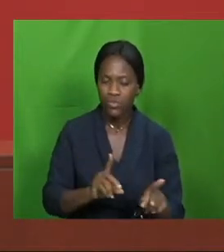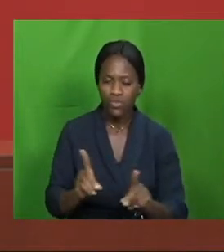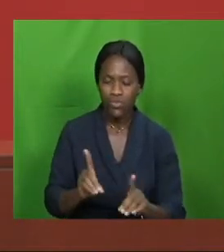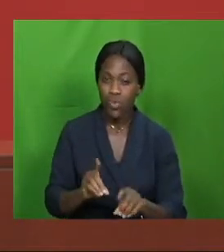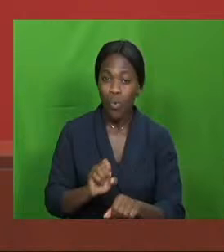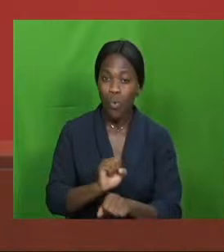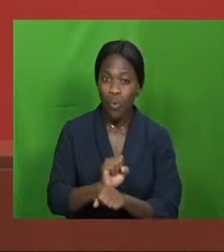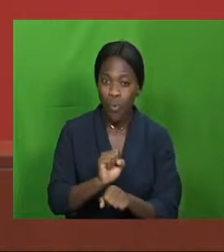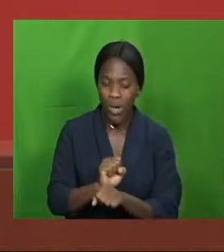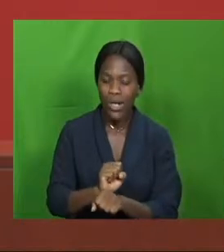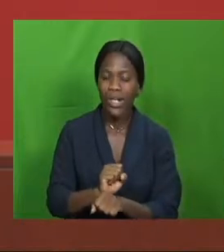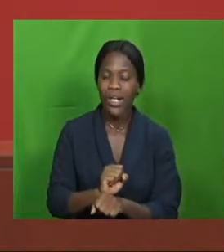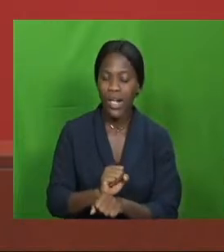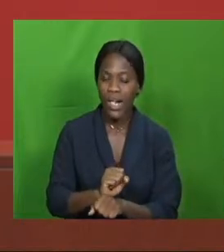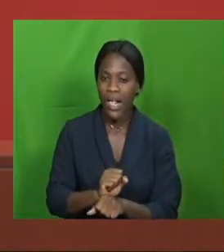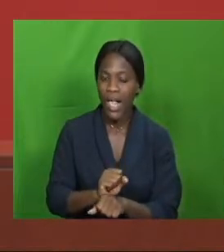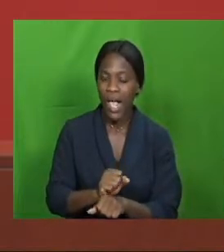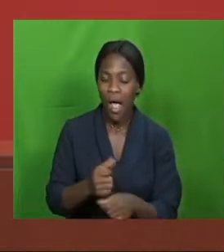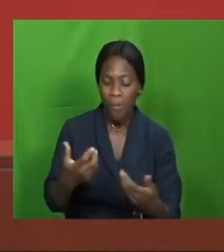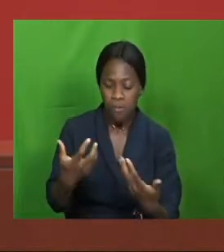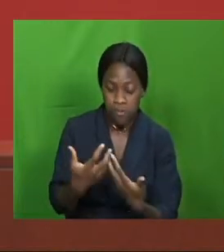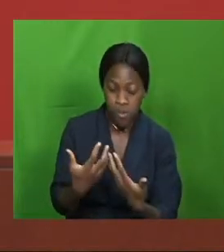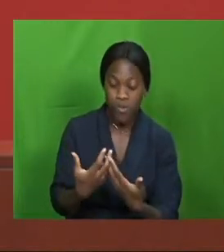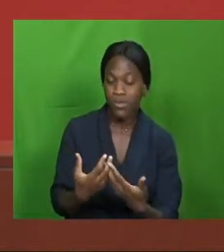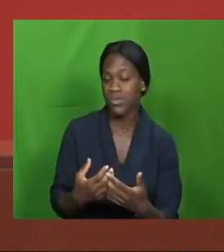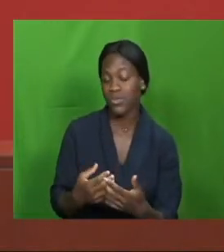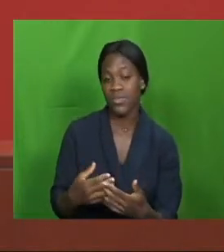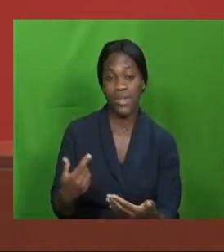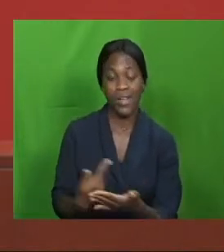Ghana, 1992.